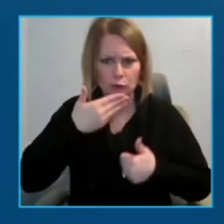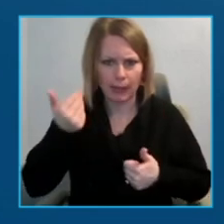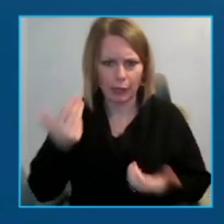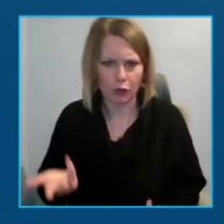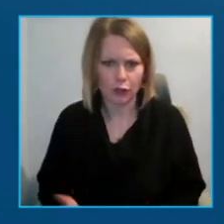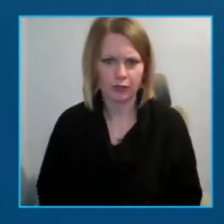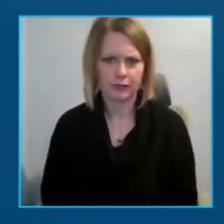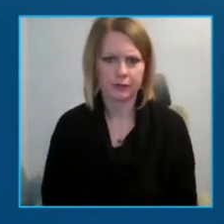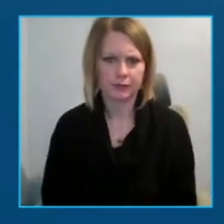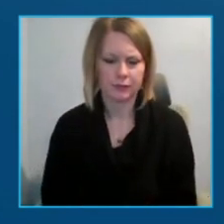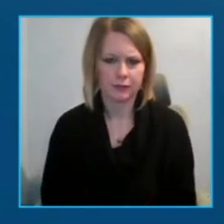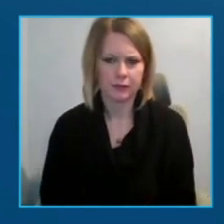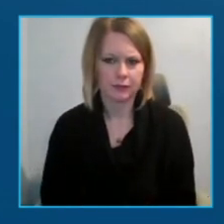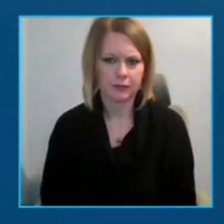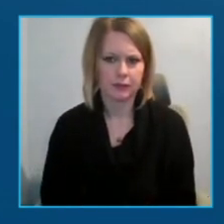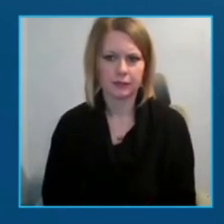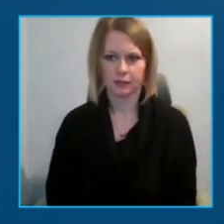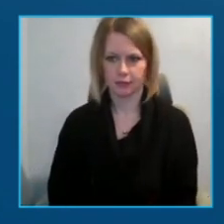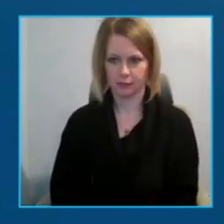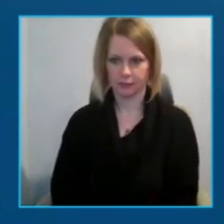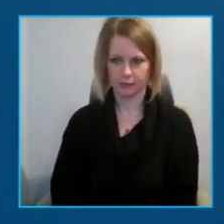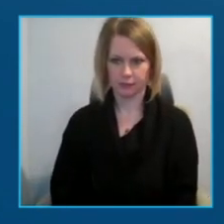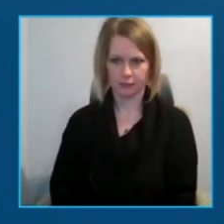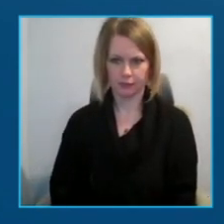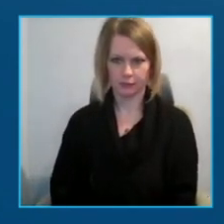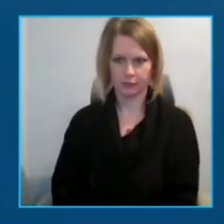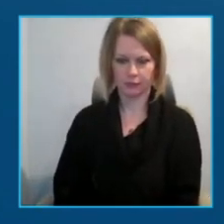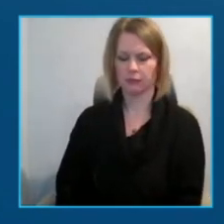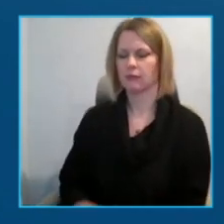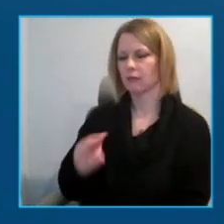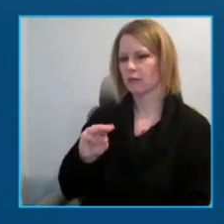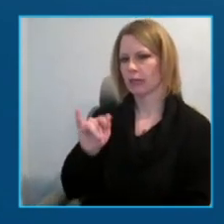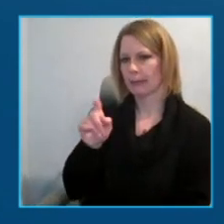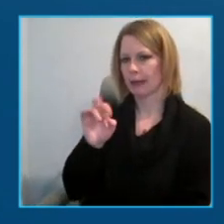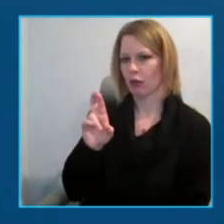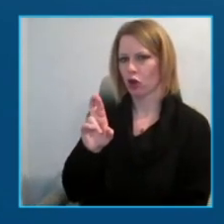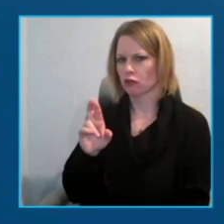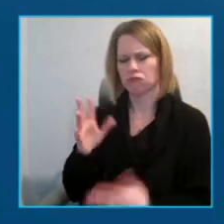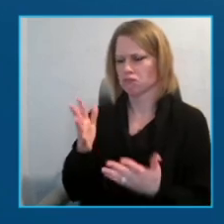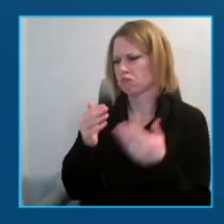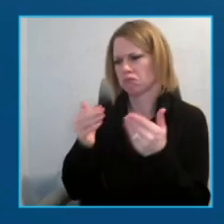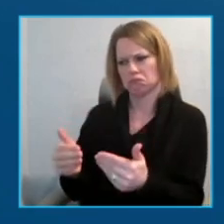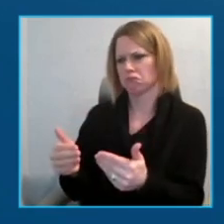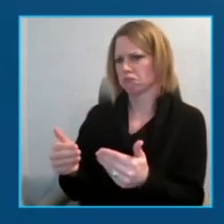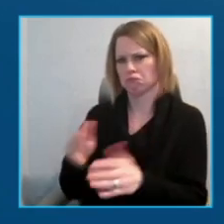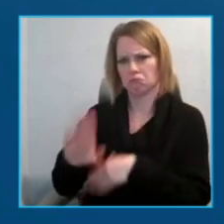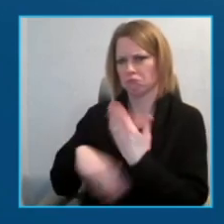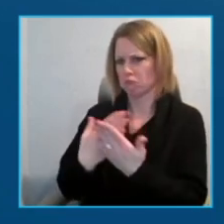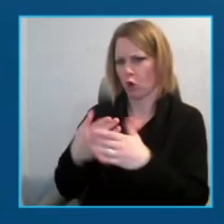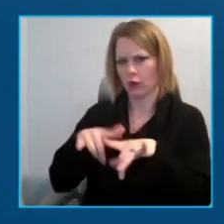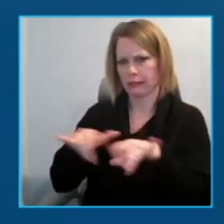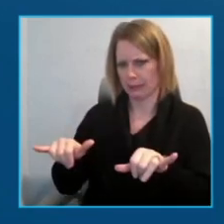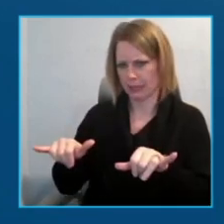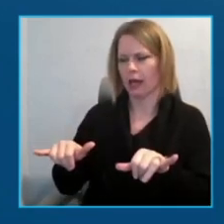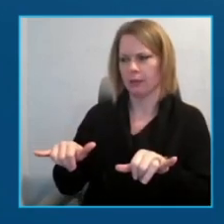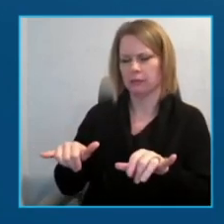Why can't we do it? Let's do it all at once, and then we just see where we'll parcel out who needs to